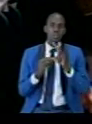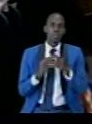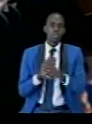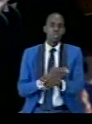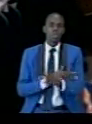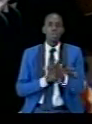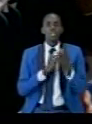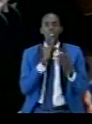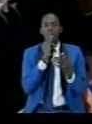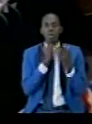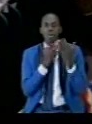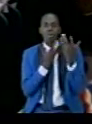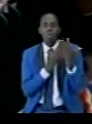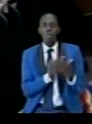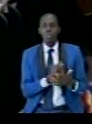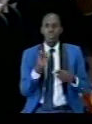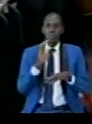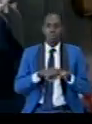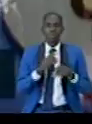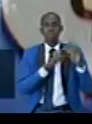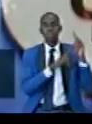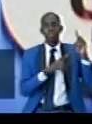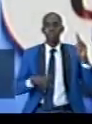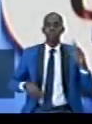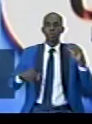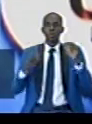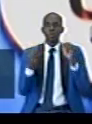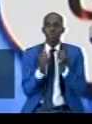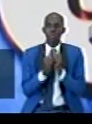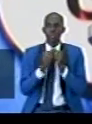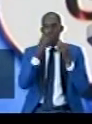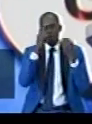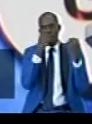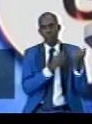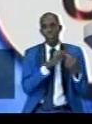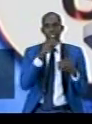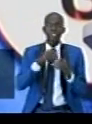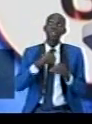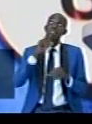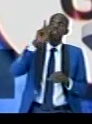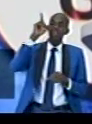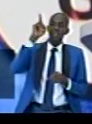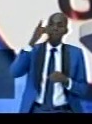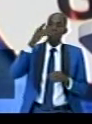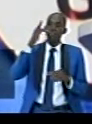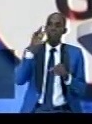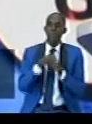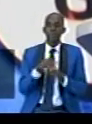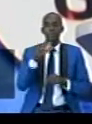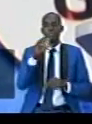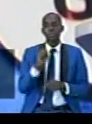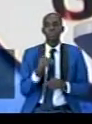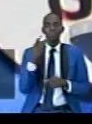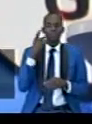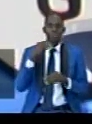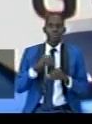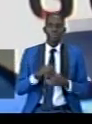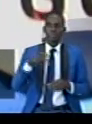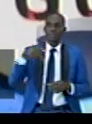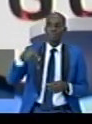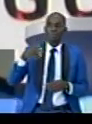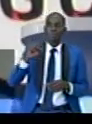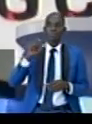waiting on the Lord for faith in his promises. In Psalm 27